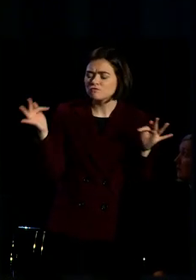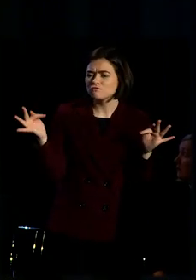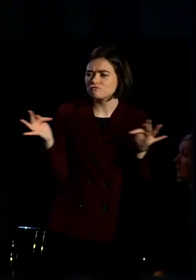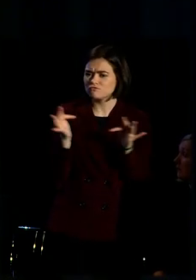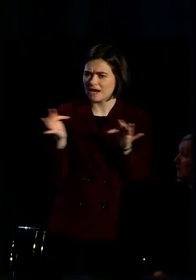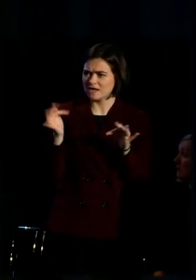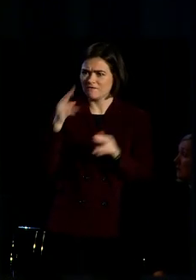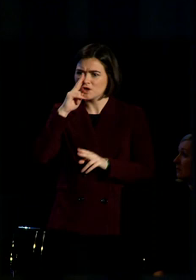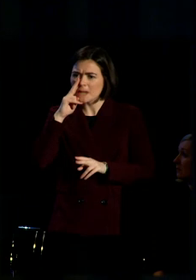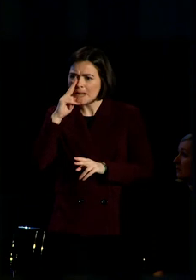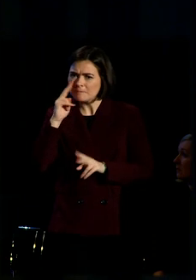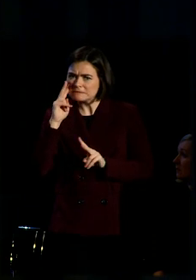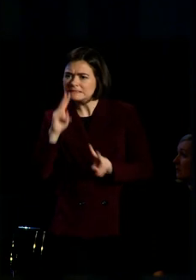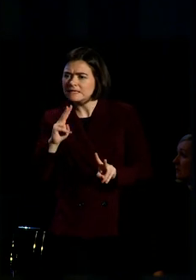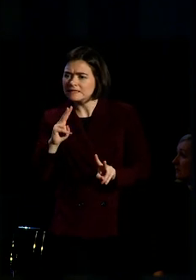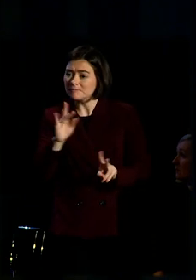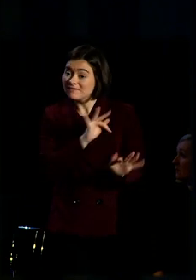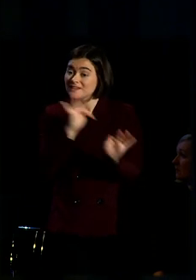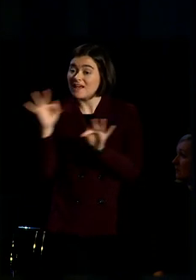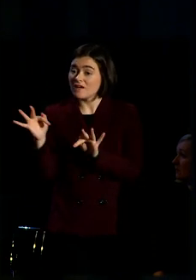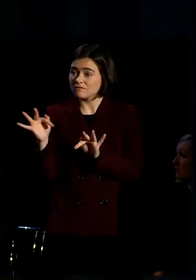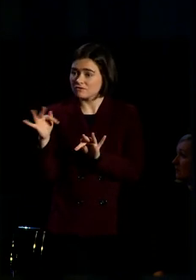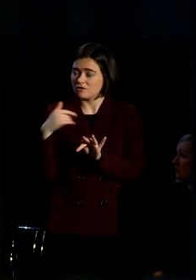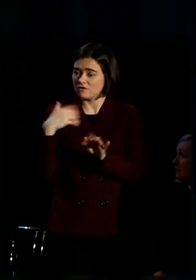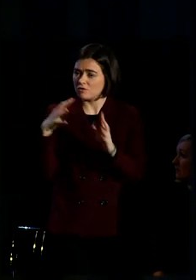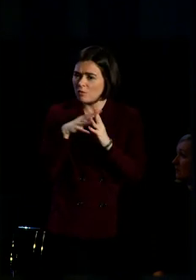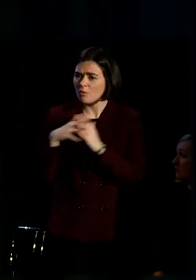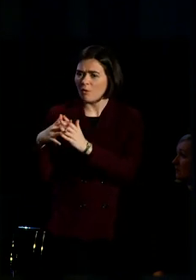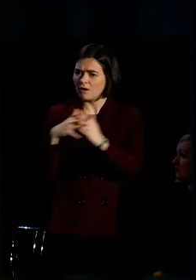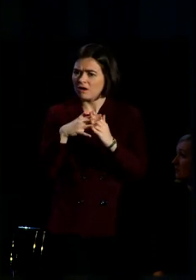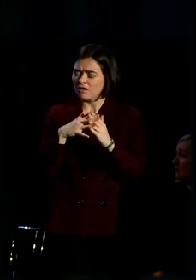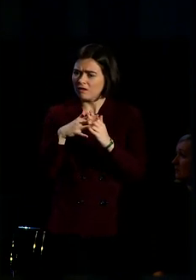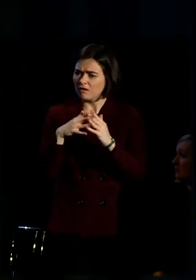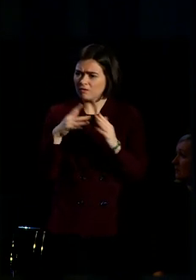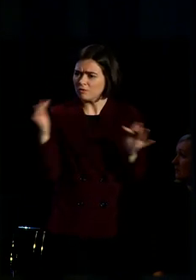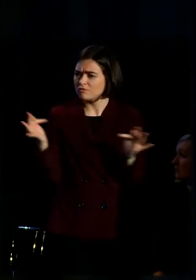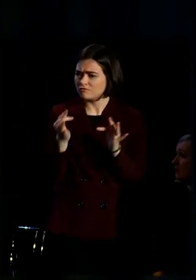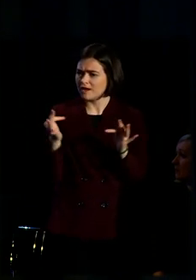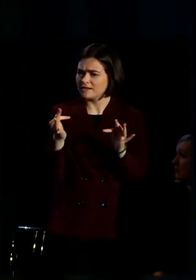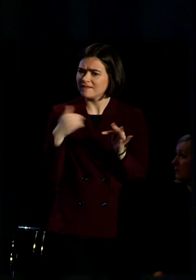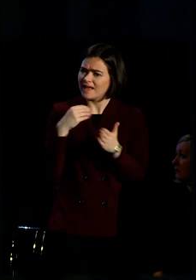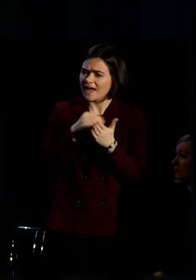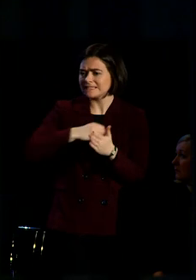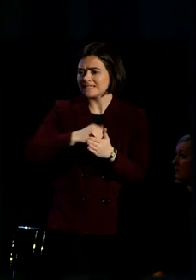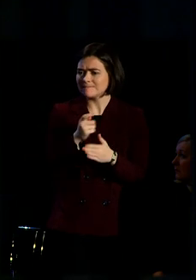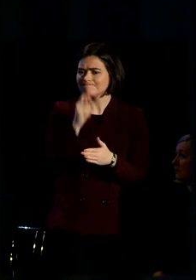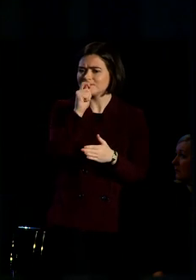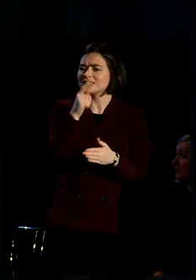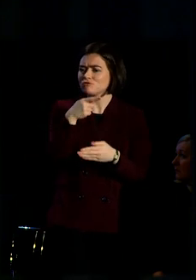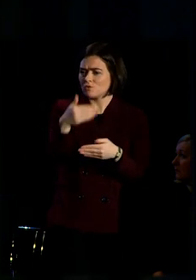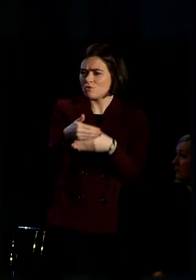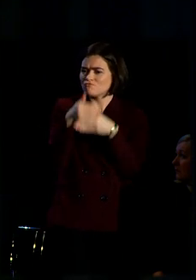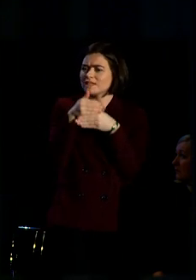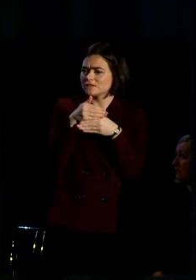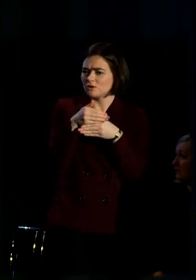their neighbors, even after the war, the Hołbowicz kept their rescue operation secret. Thanks to